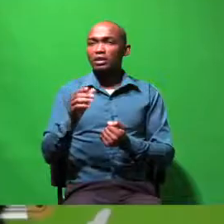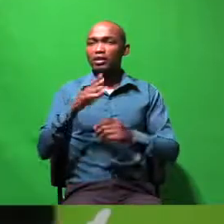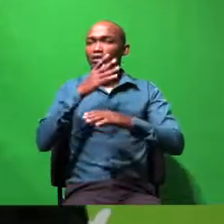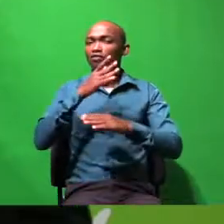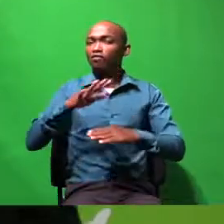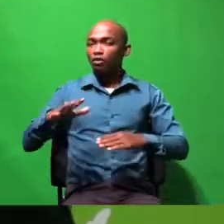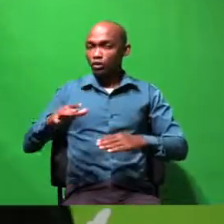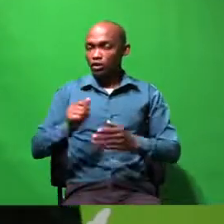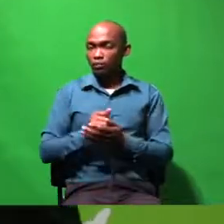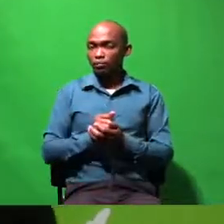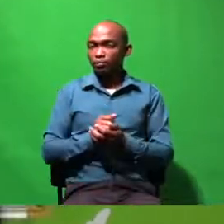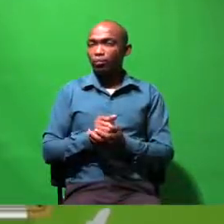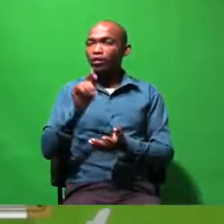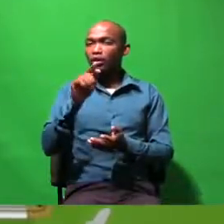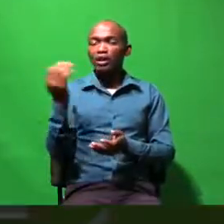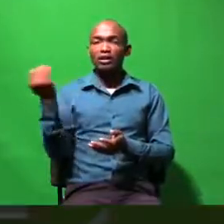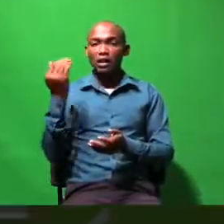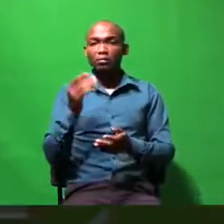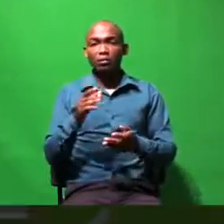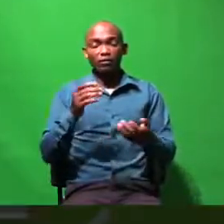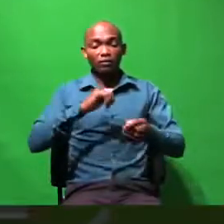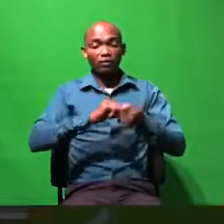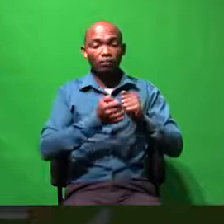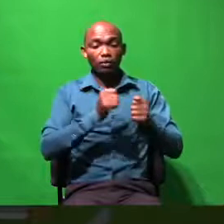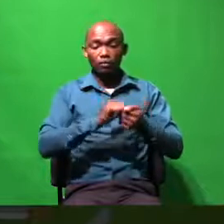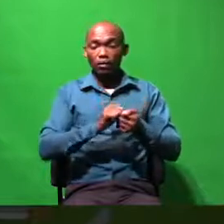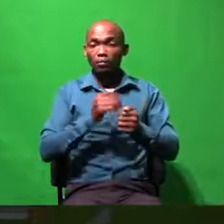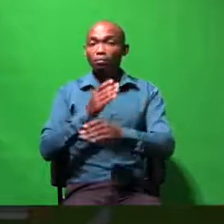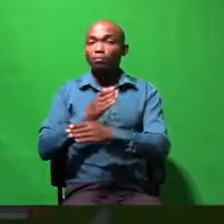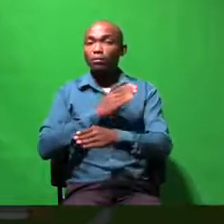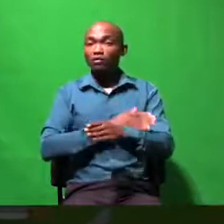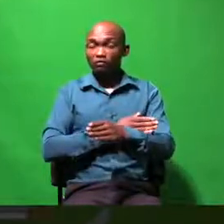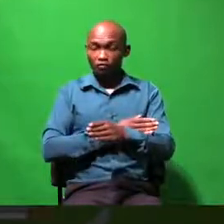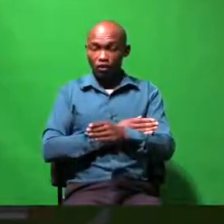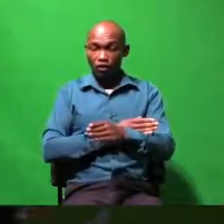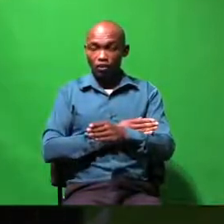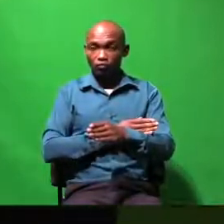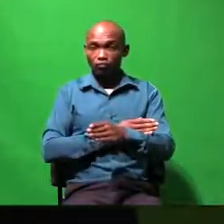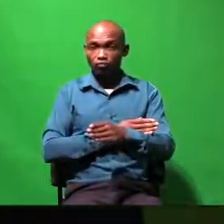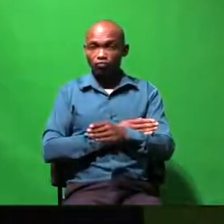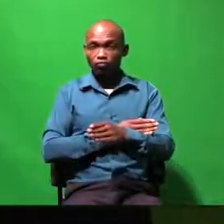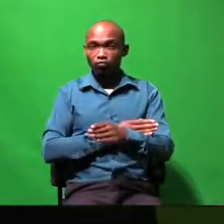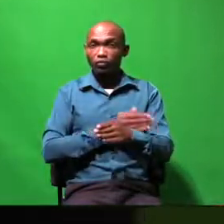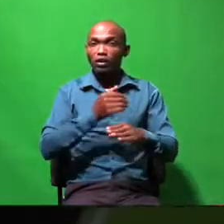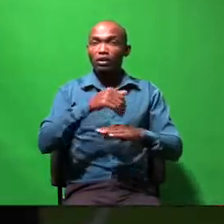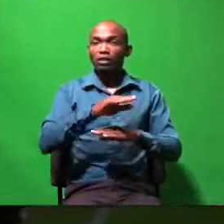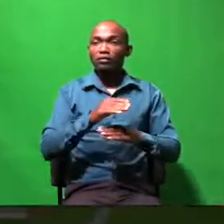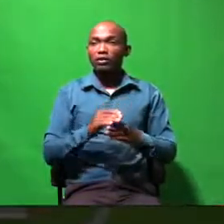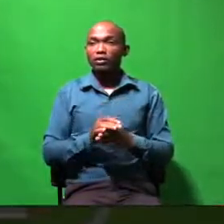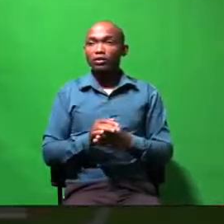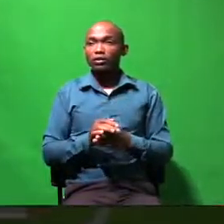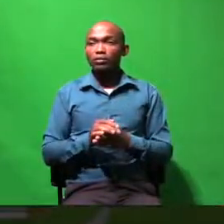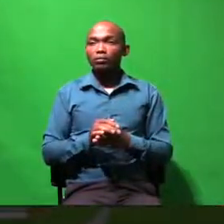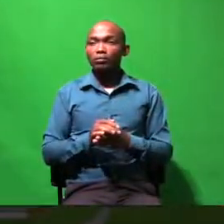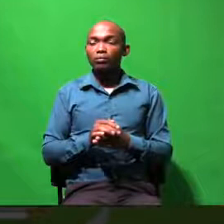problem, please tell me before leaving. If no problem, okay.